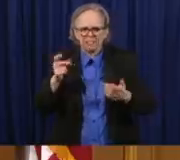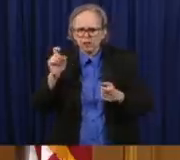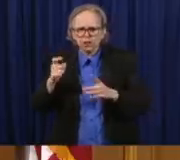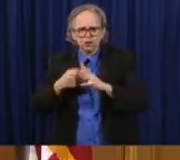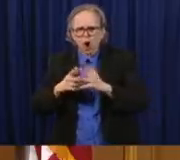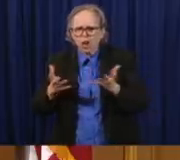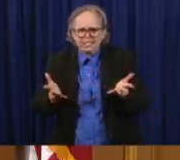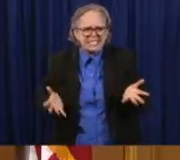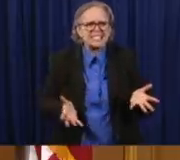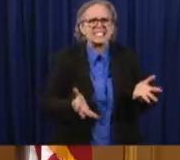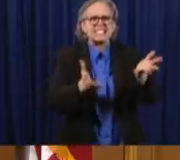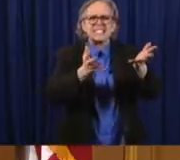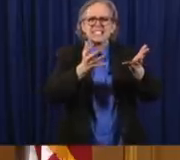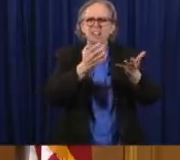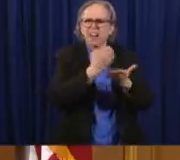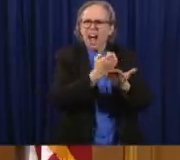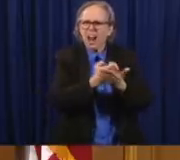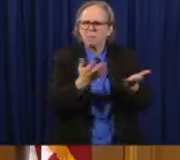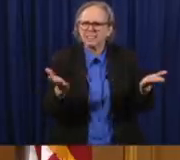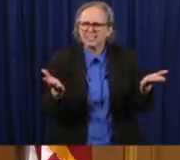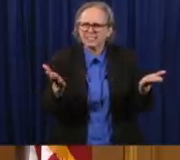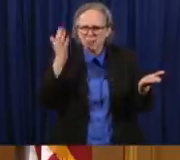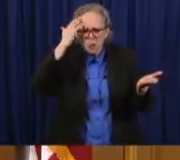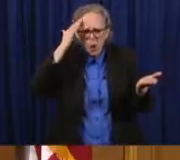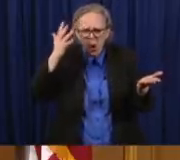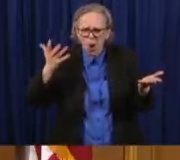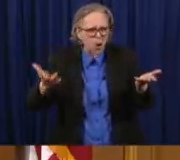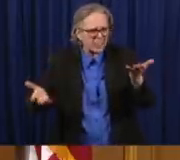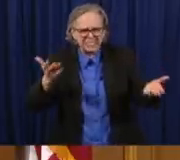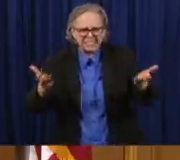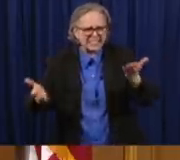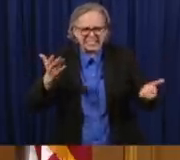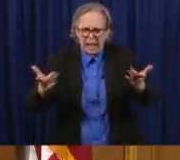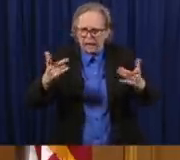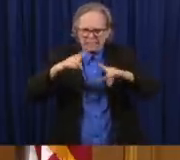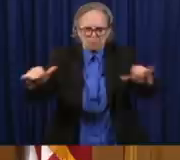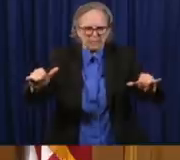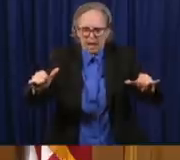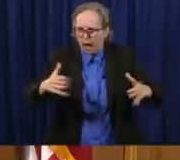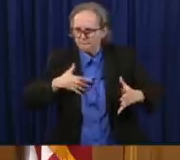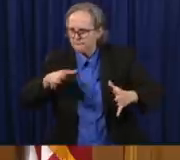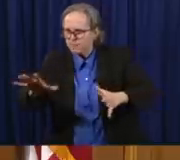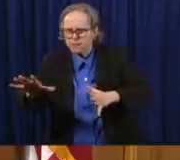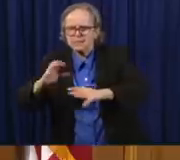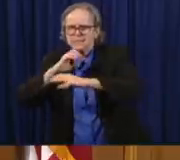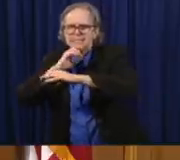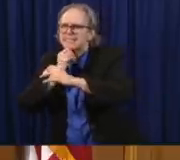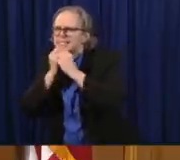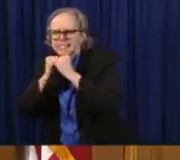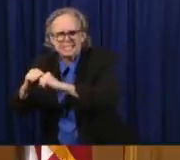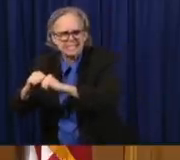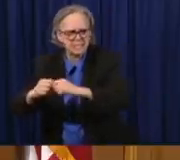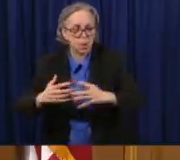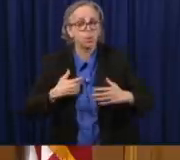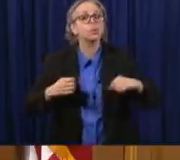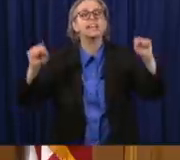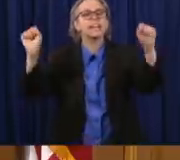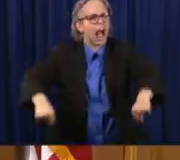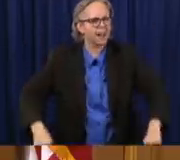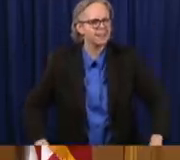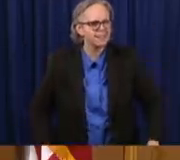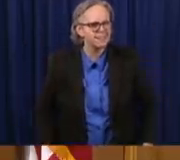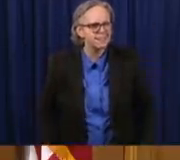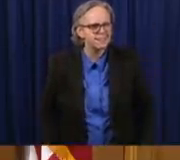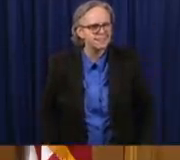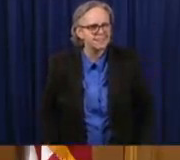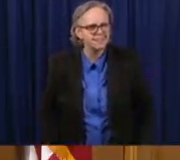forward. We got to do both things at once, and we can do that. My commitment to you is